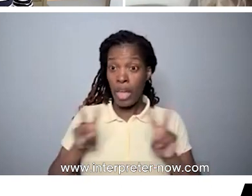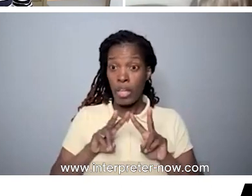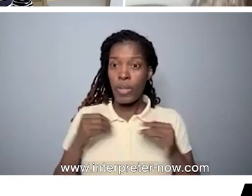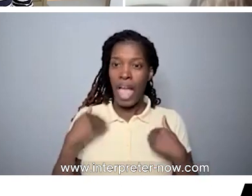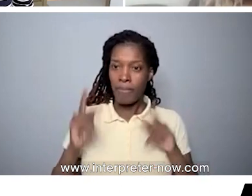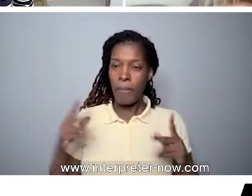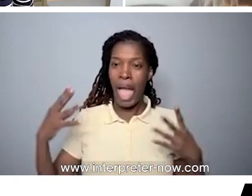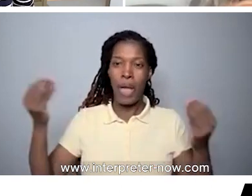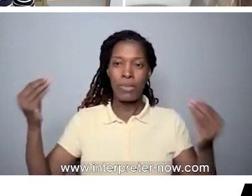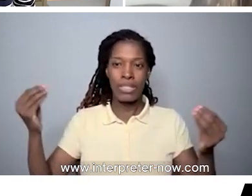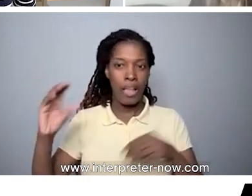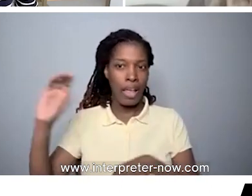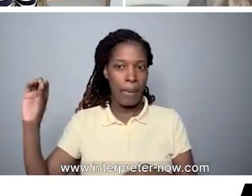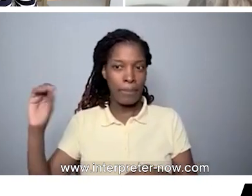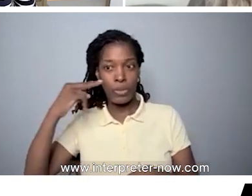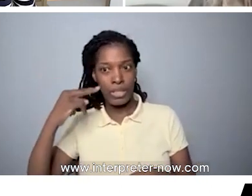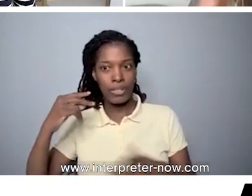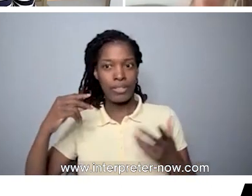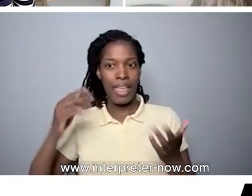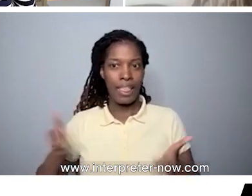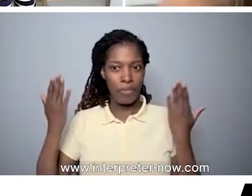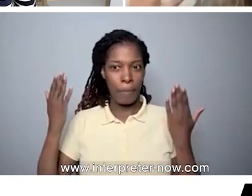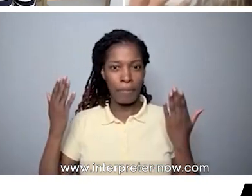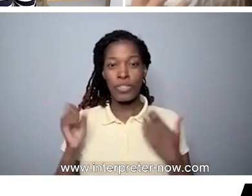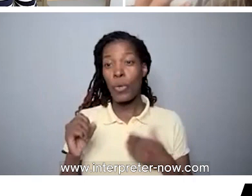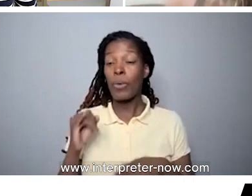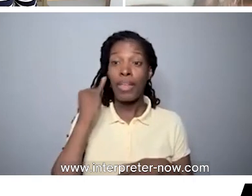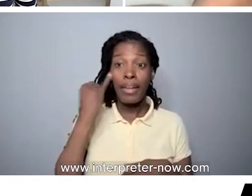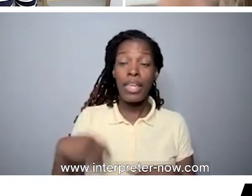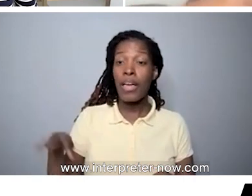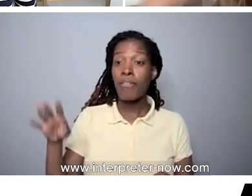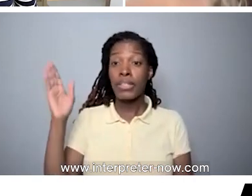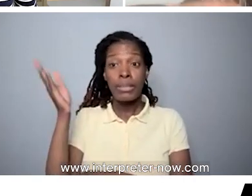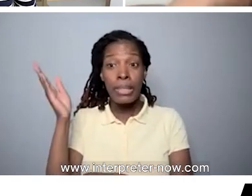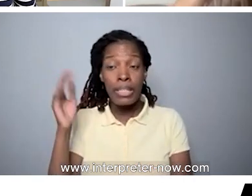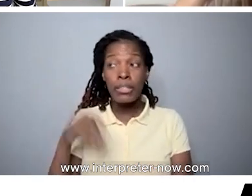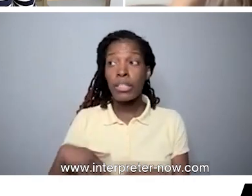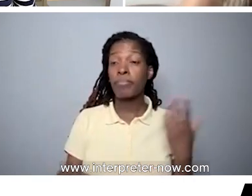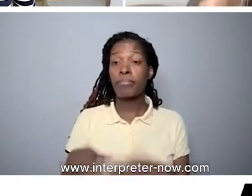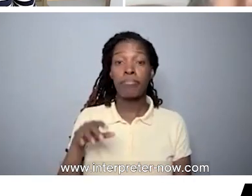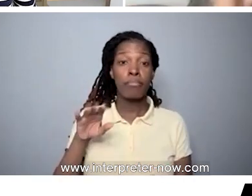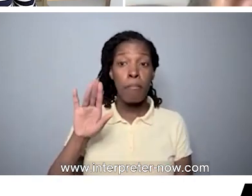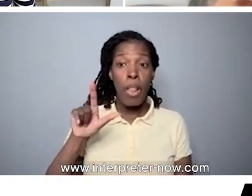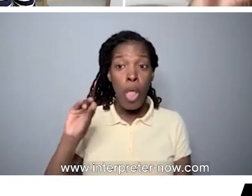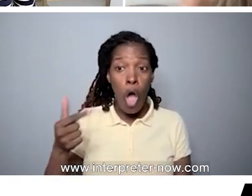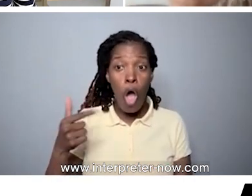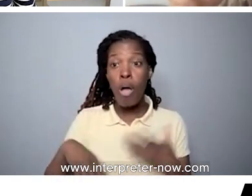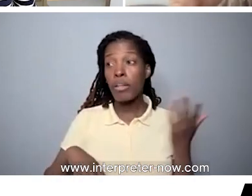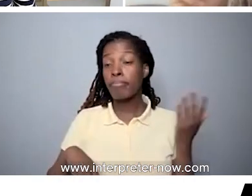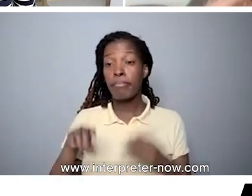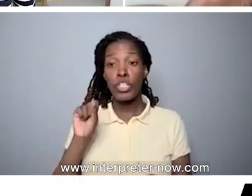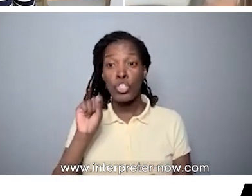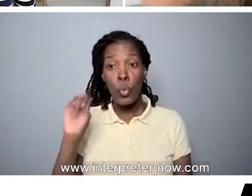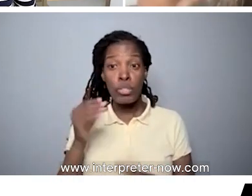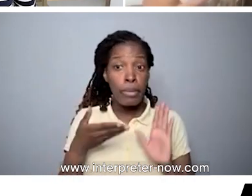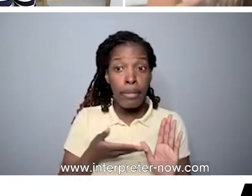idea of speaking, of perhaps blogging, of like creating a social presence, right? So again, depends on what your goals are and what your